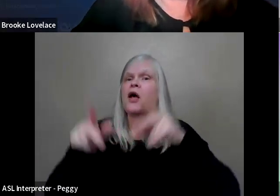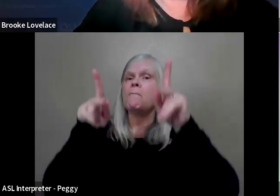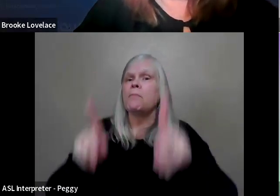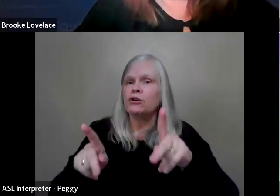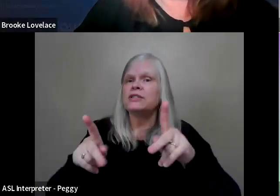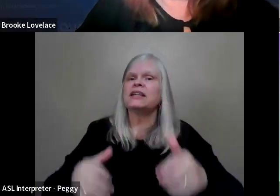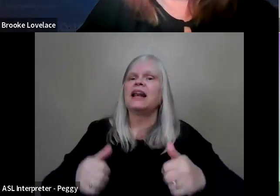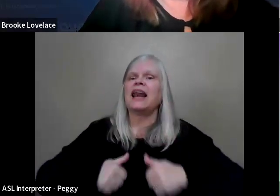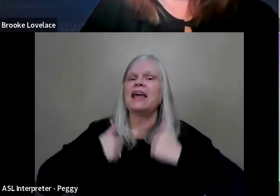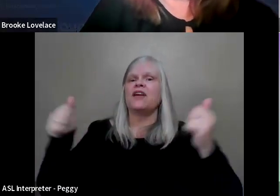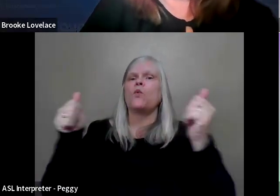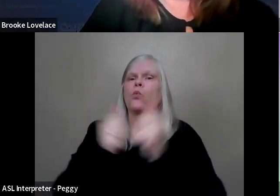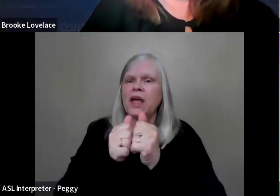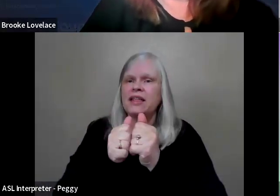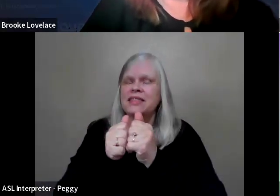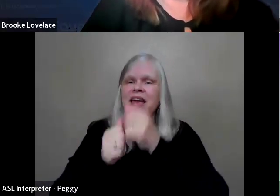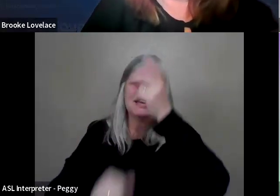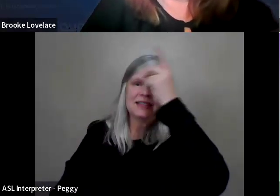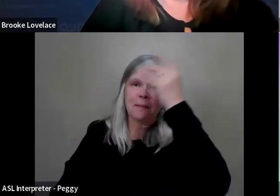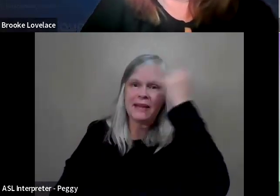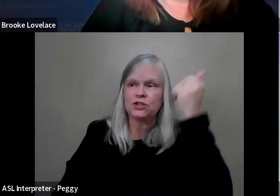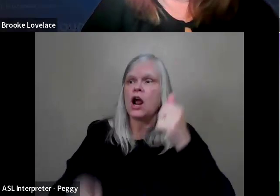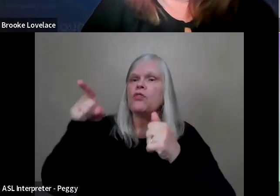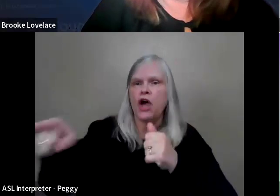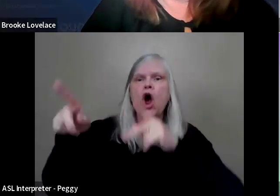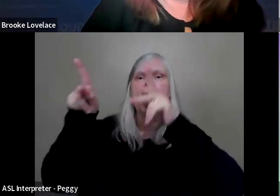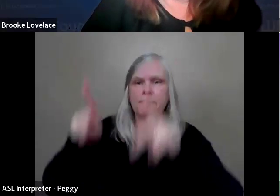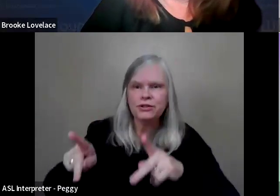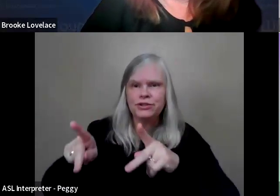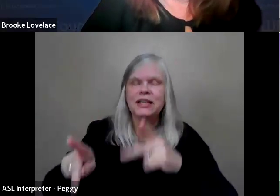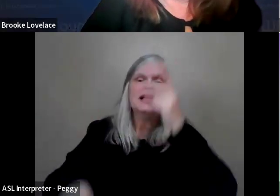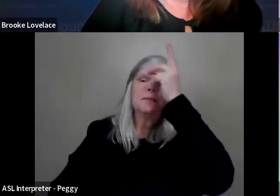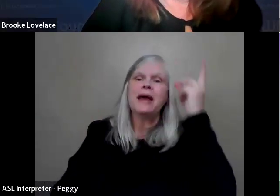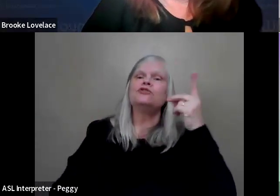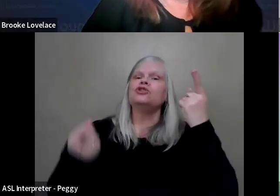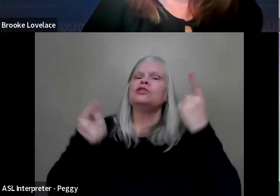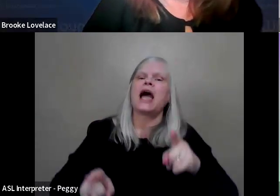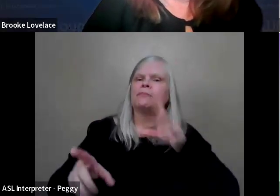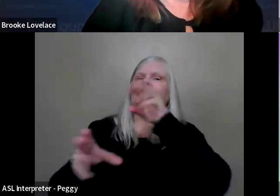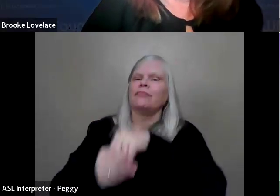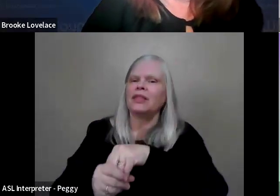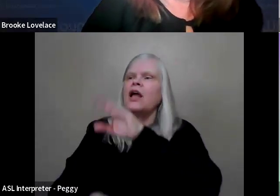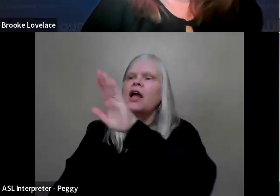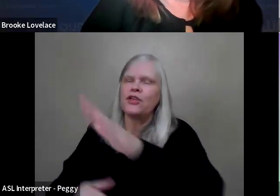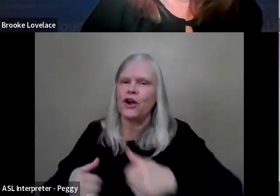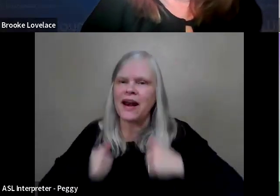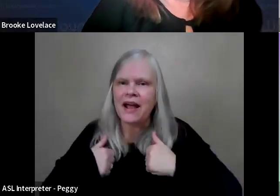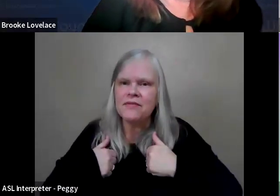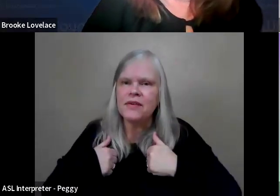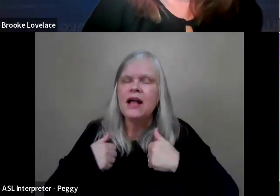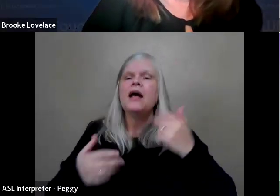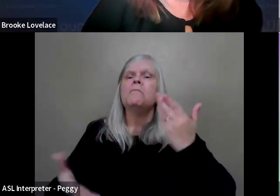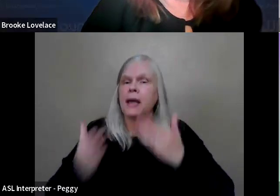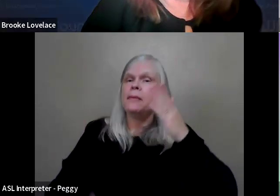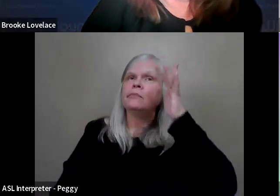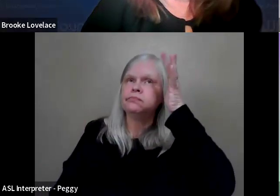with dementia. They're person first, right? And dementia is a part of their life. They may have to adapt things over time,